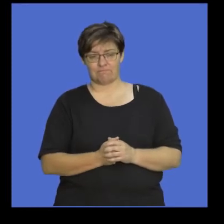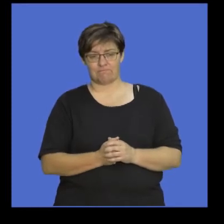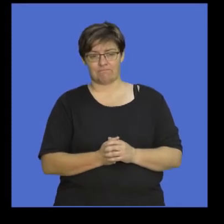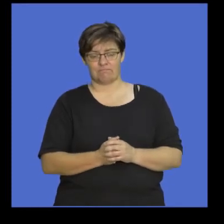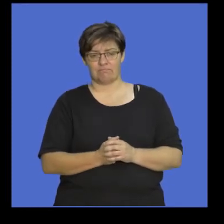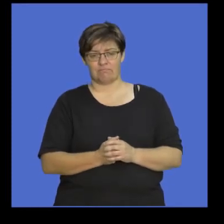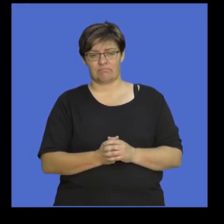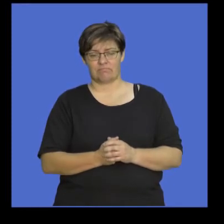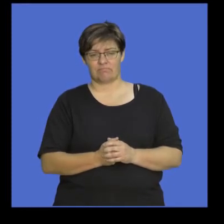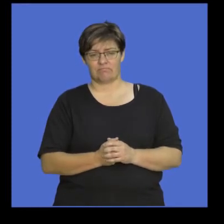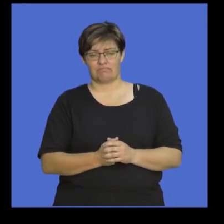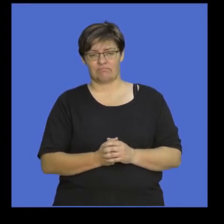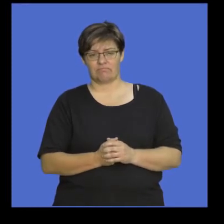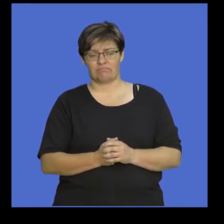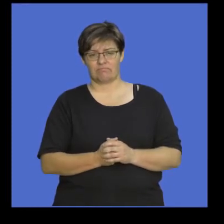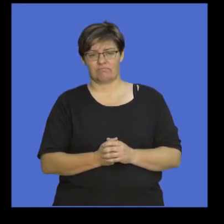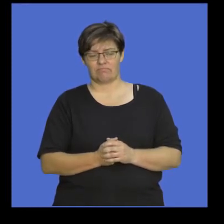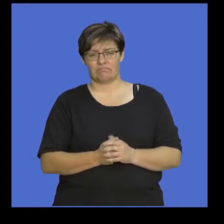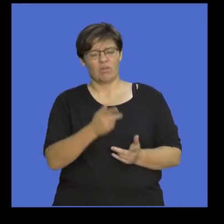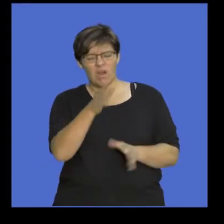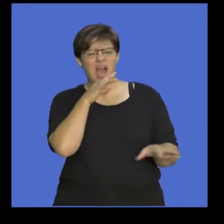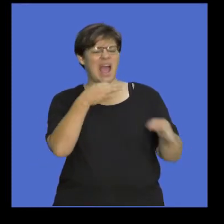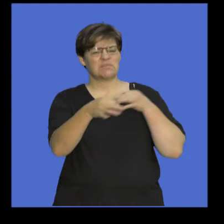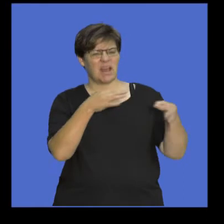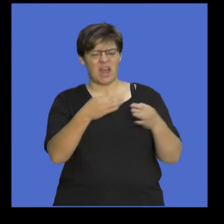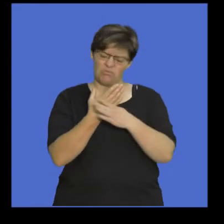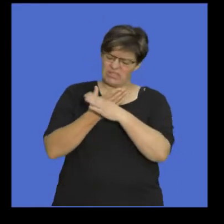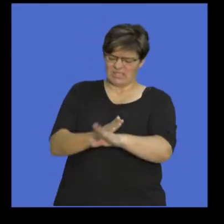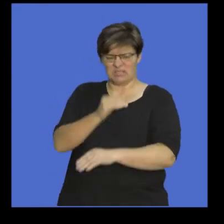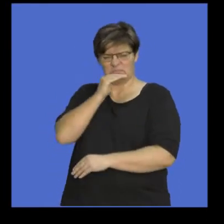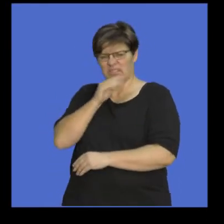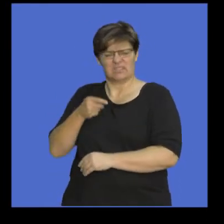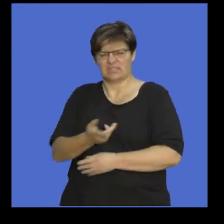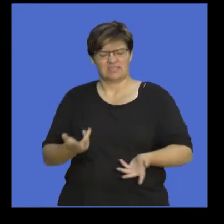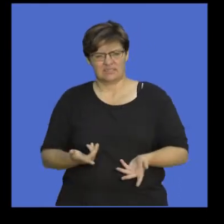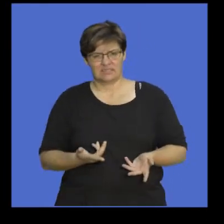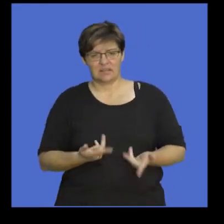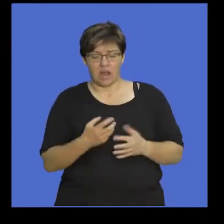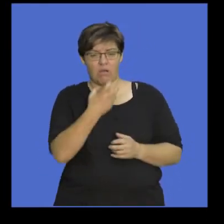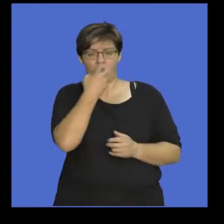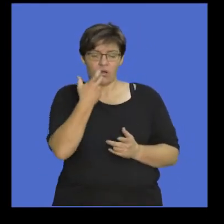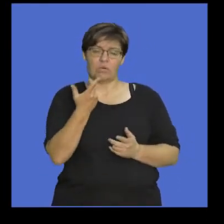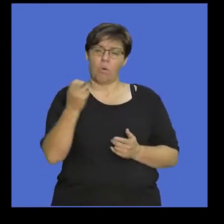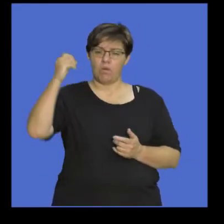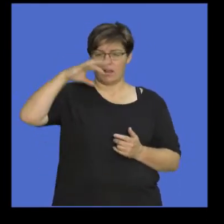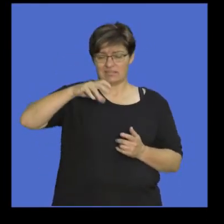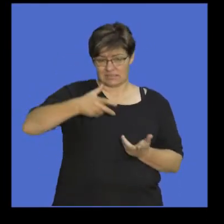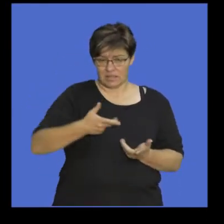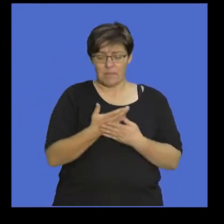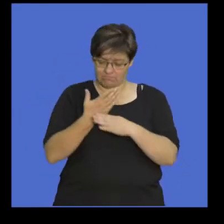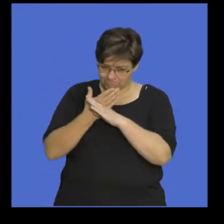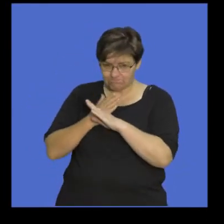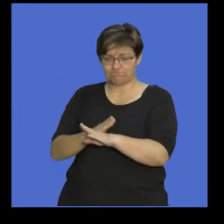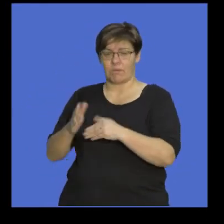let's understand now exactly what it means in terms of resistance. A heating appliance or light bulbs, they offer